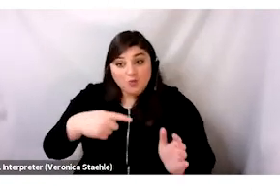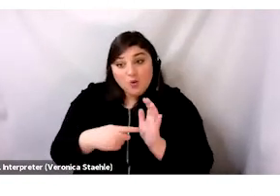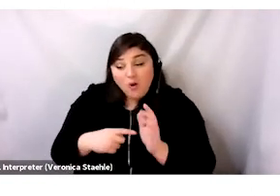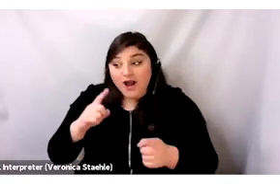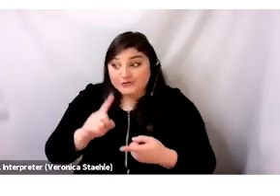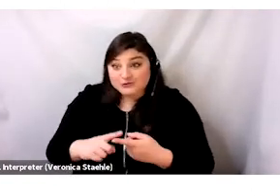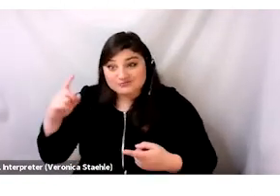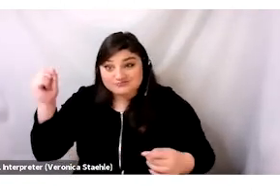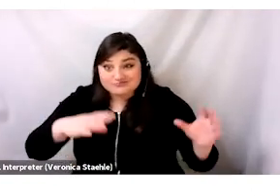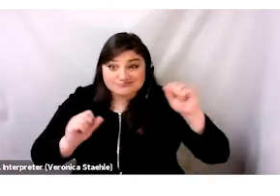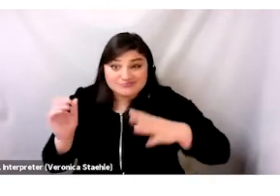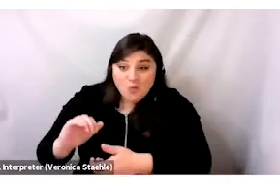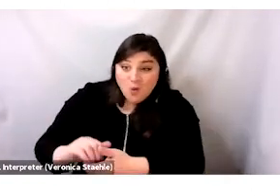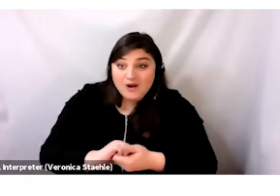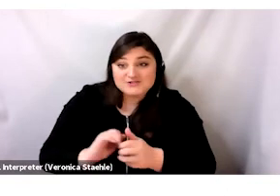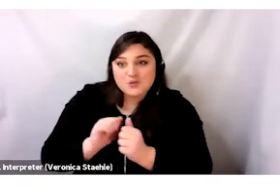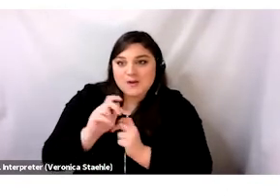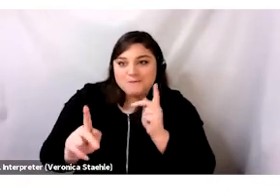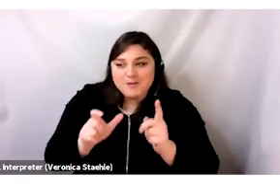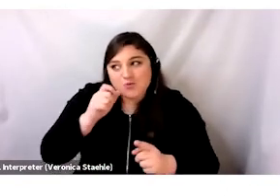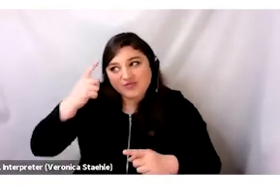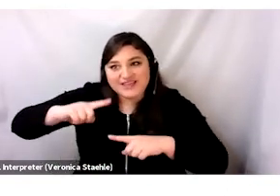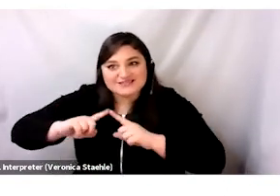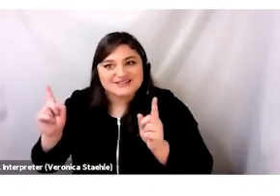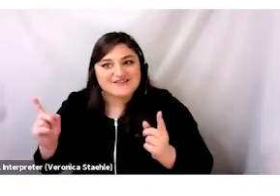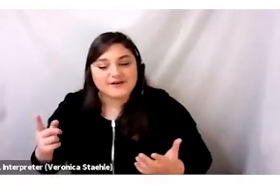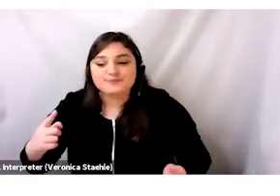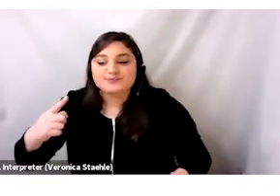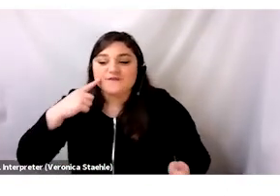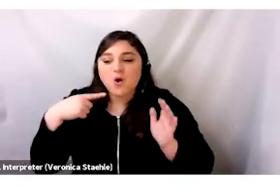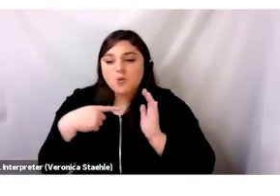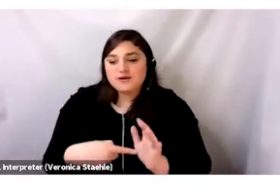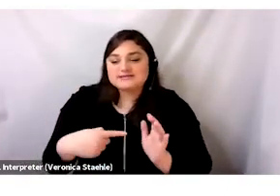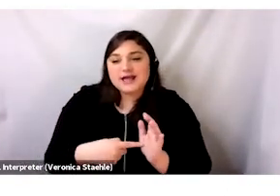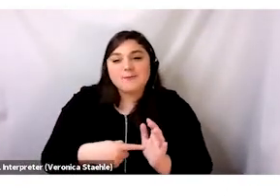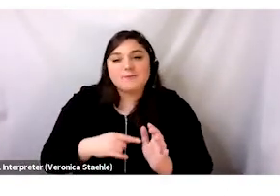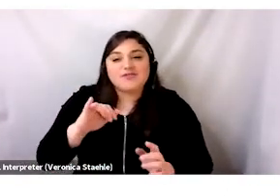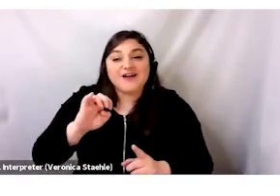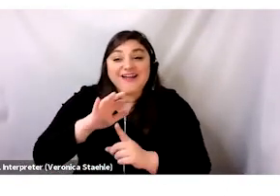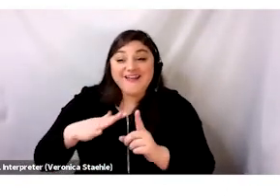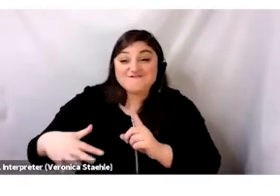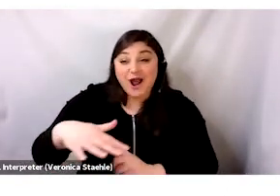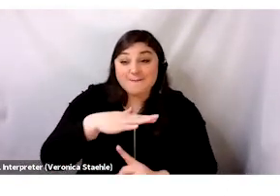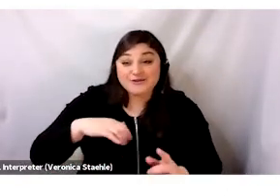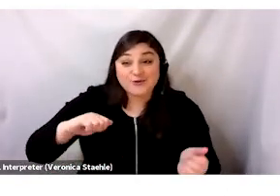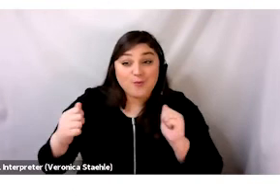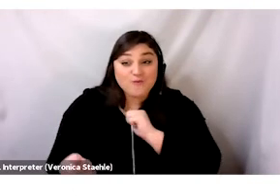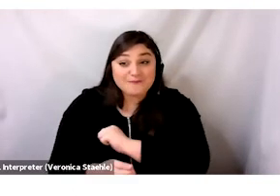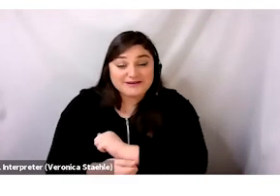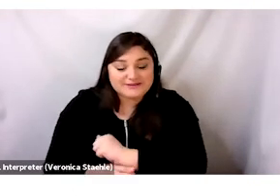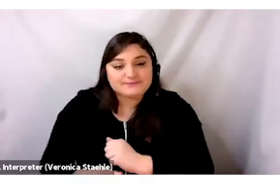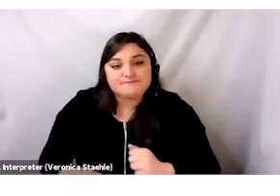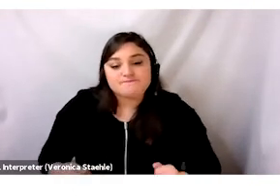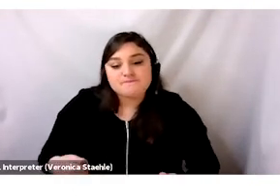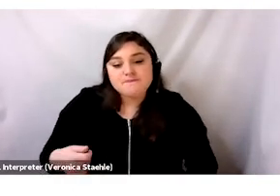minded. Um, One example would be, let's see, in the environmental movement, I